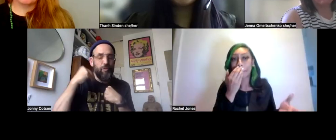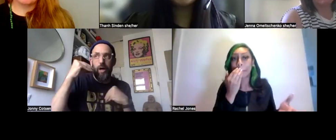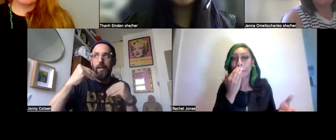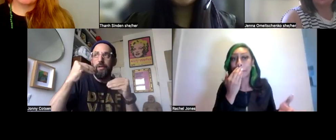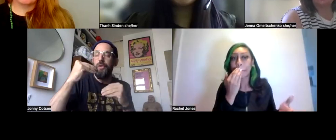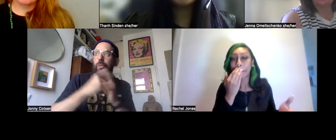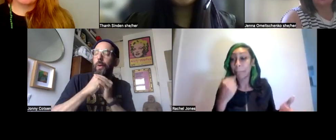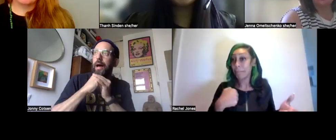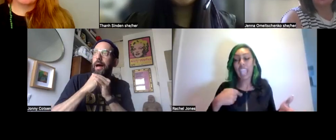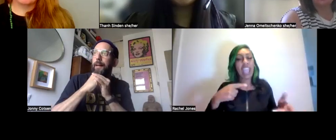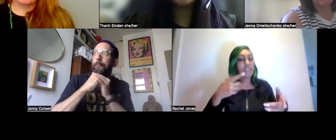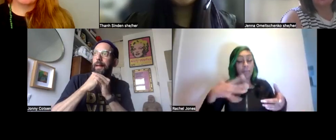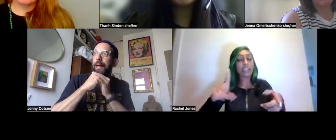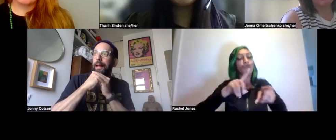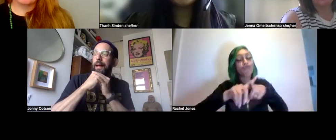I've tried to